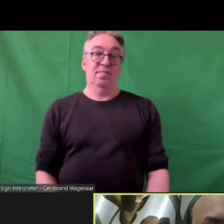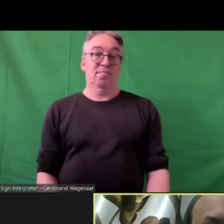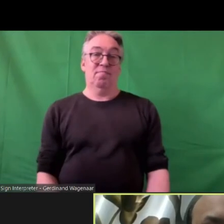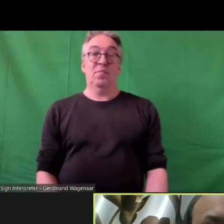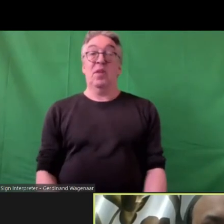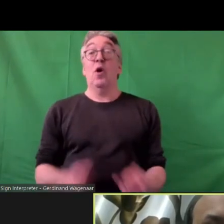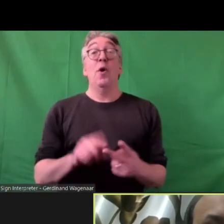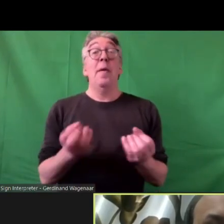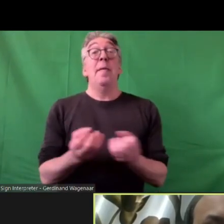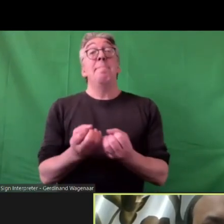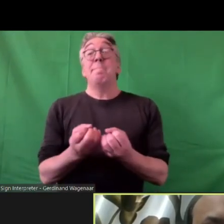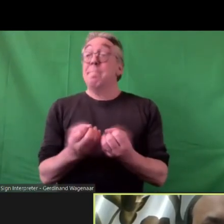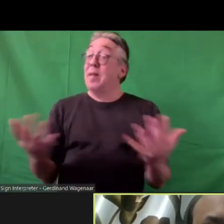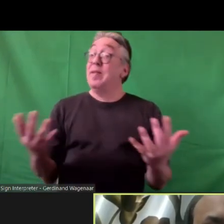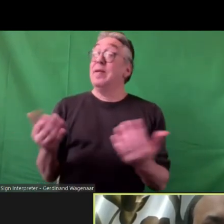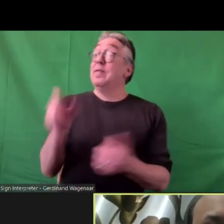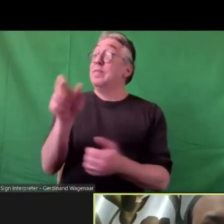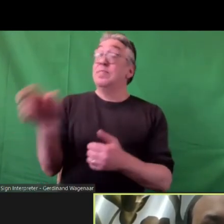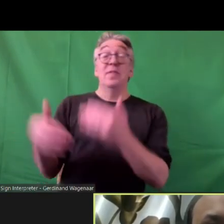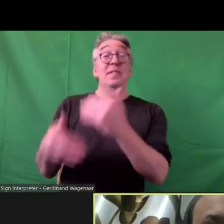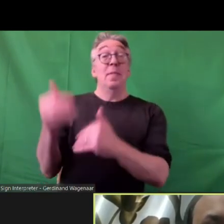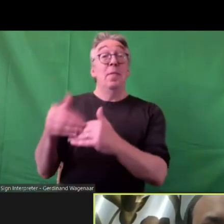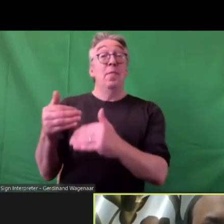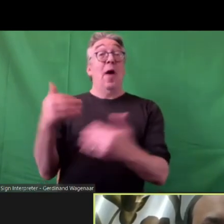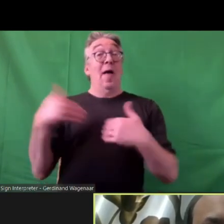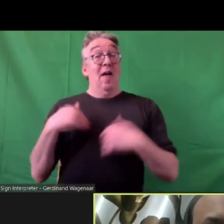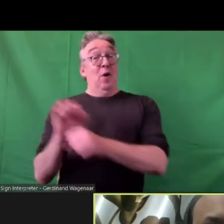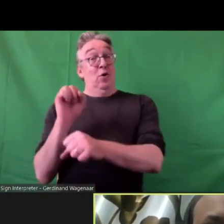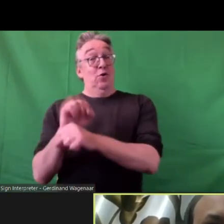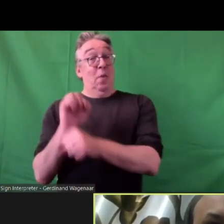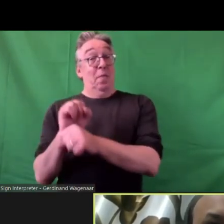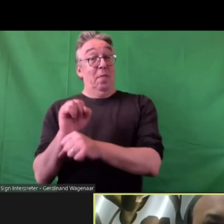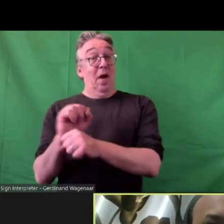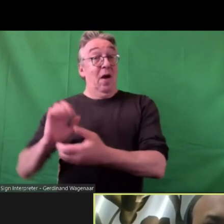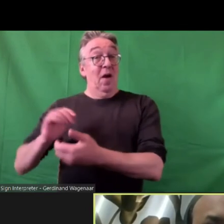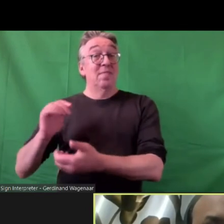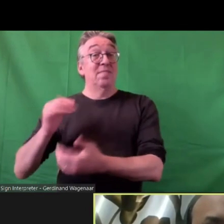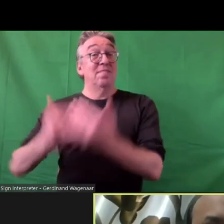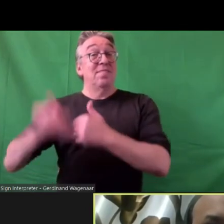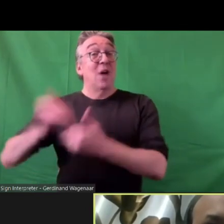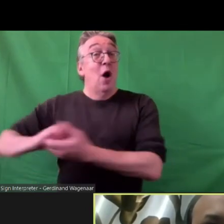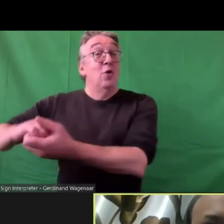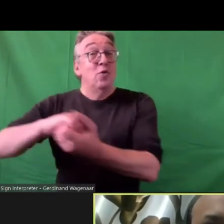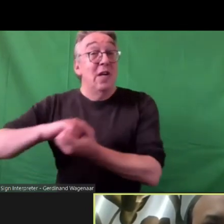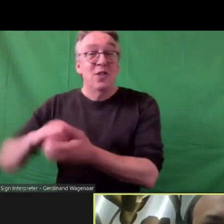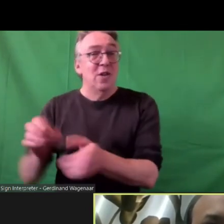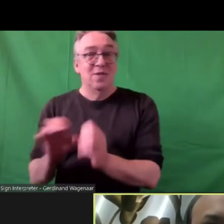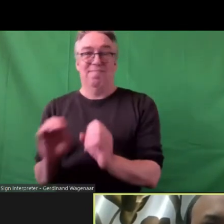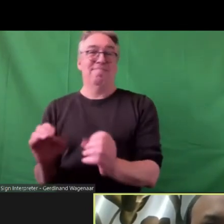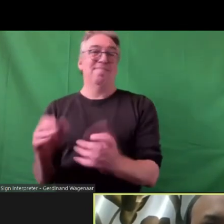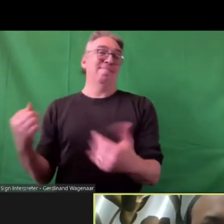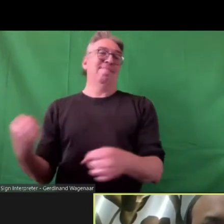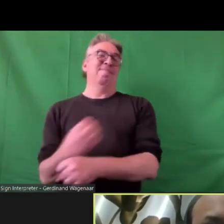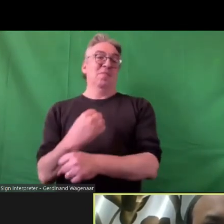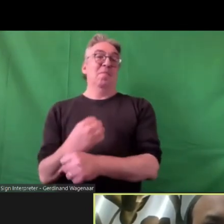INGO or UN agencies. That is one biggest challenge for us because we need to create example for others by